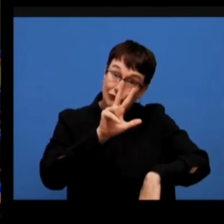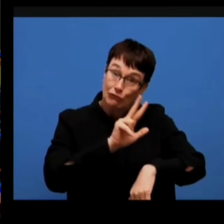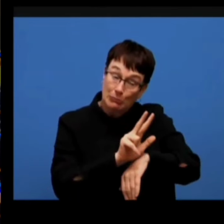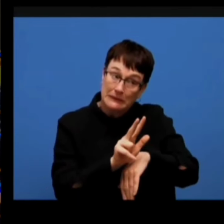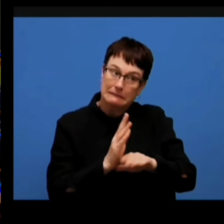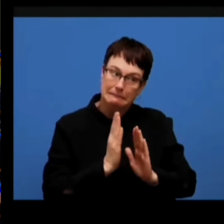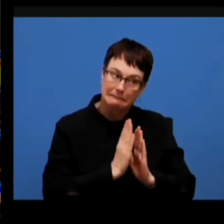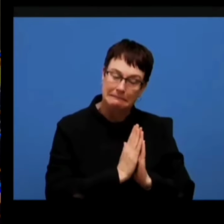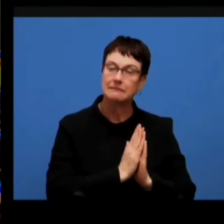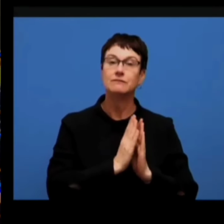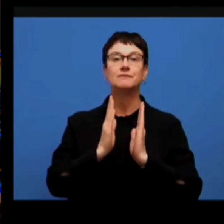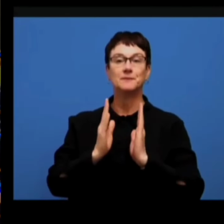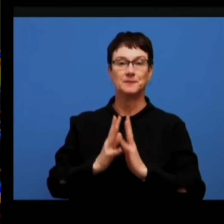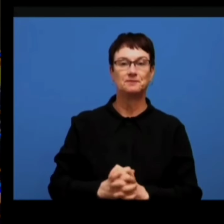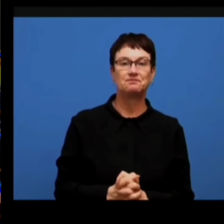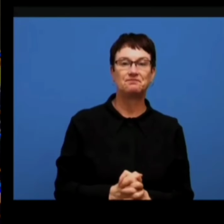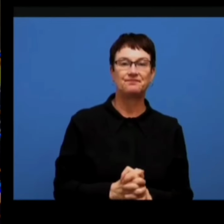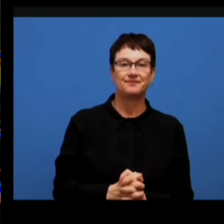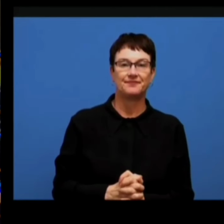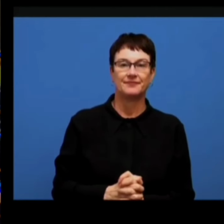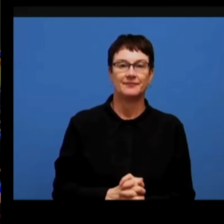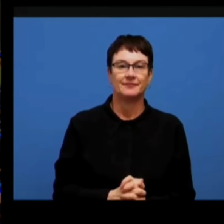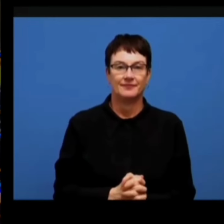to Dr. Comfort Hero,